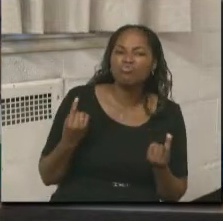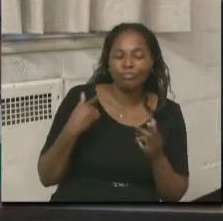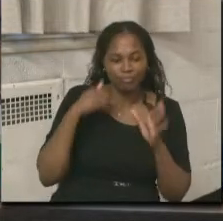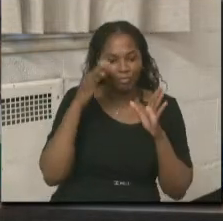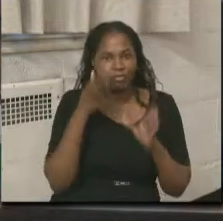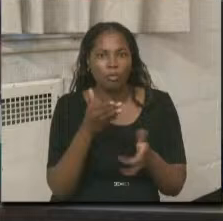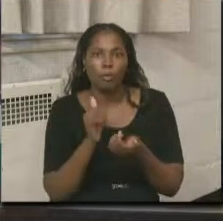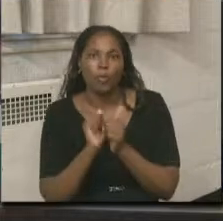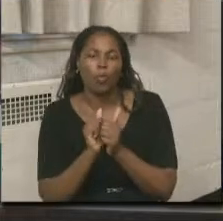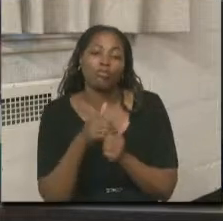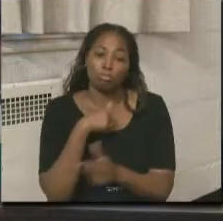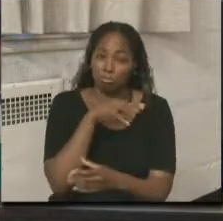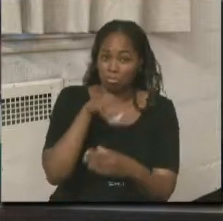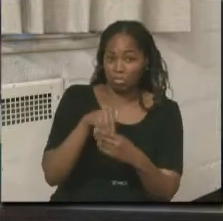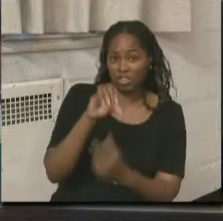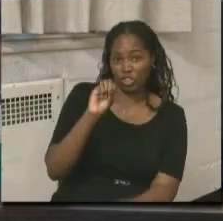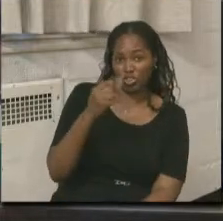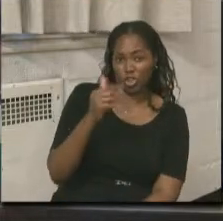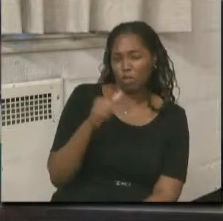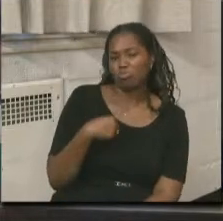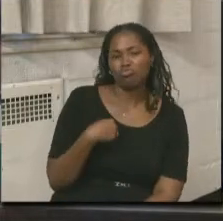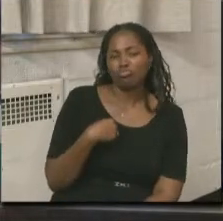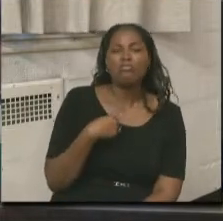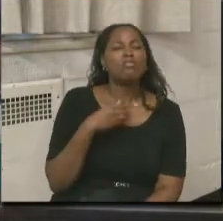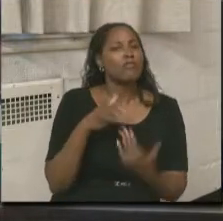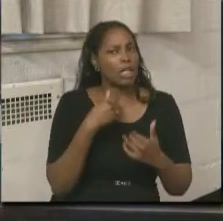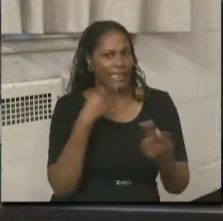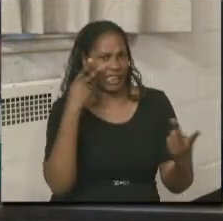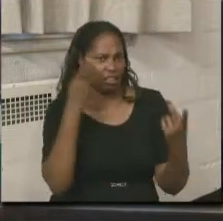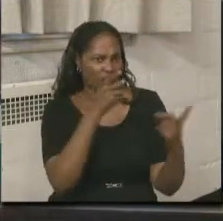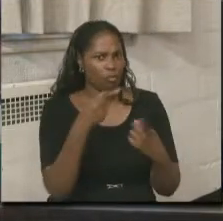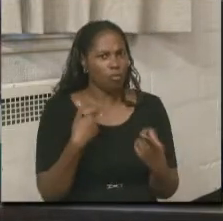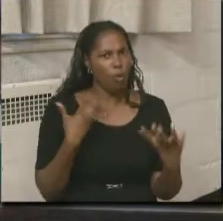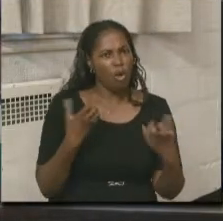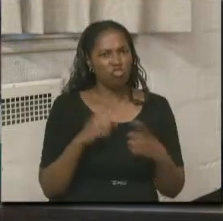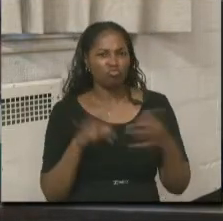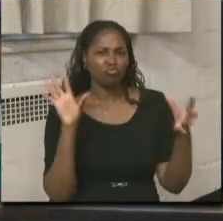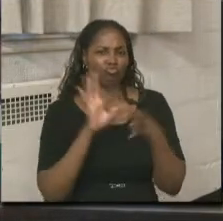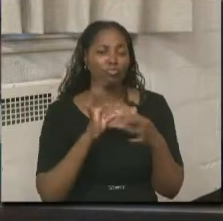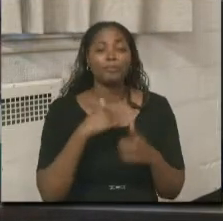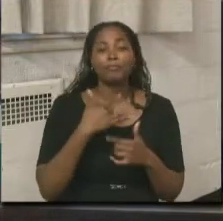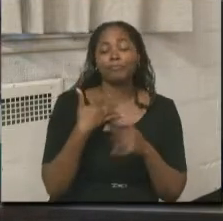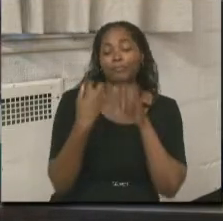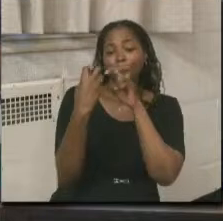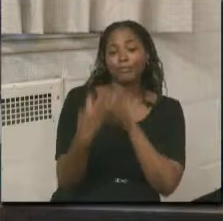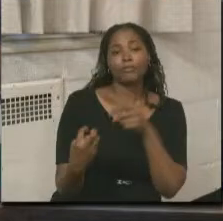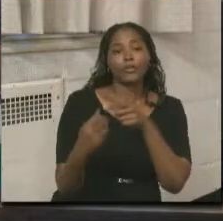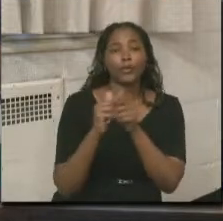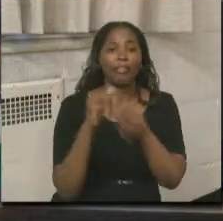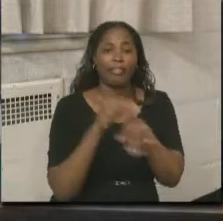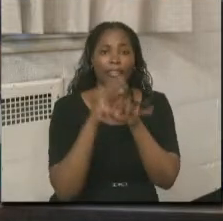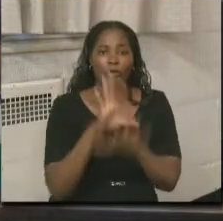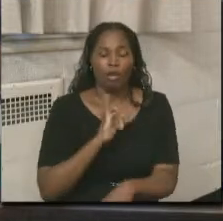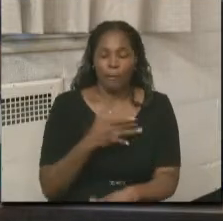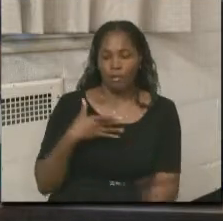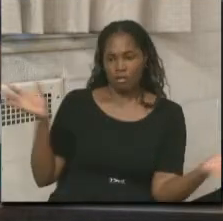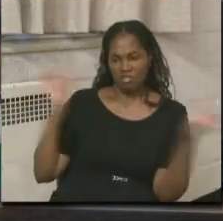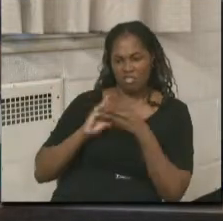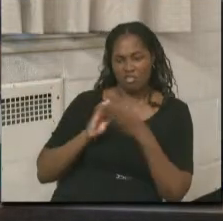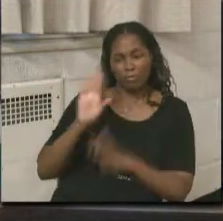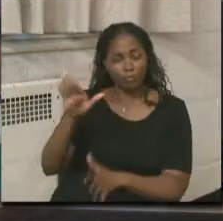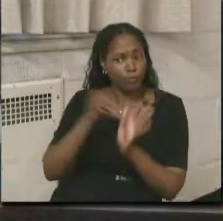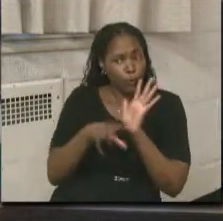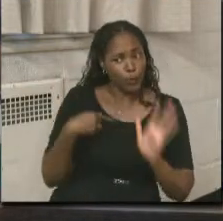do SGA. I like to speak up for things, especially to my counselor. I would just sit in the office with a bunch of complaints of everything students would